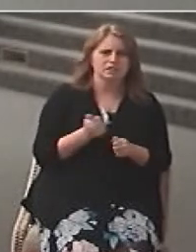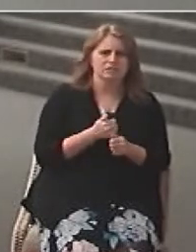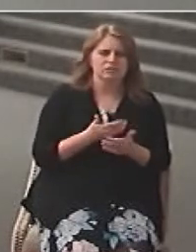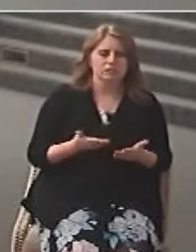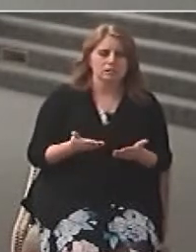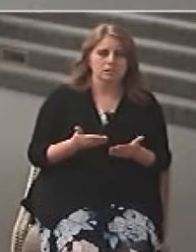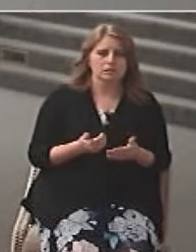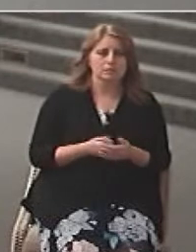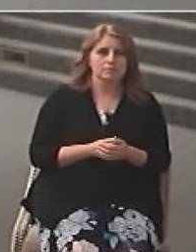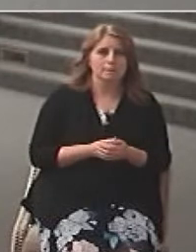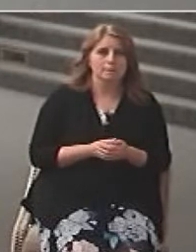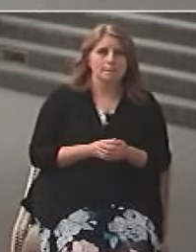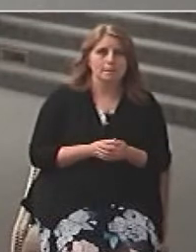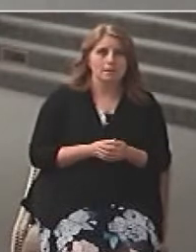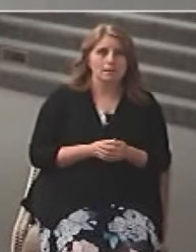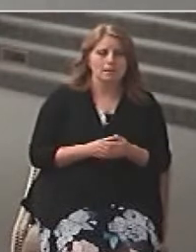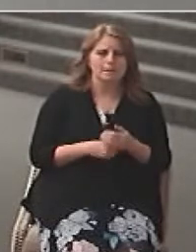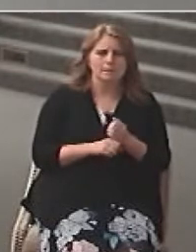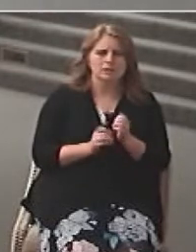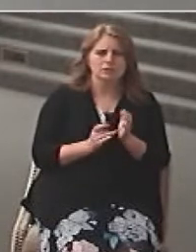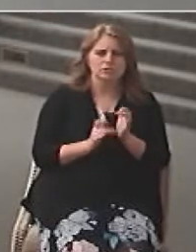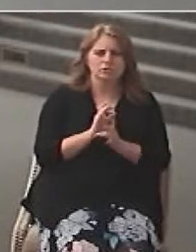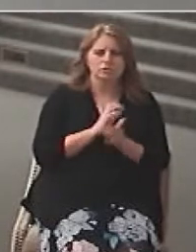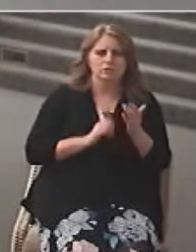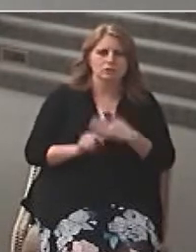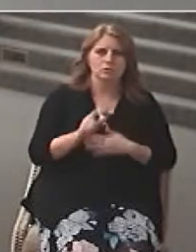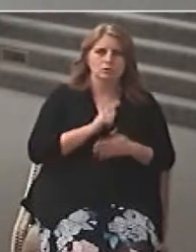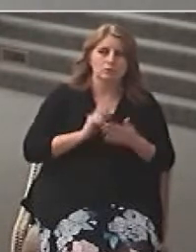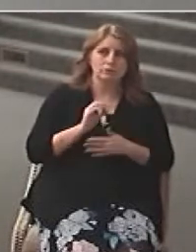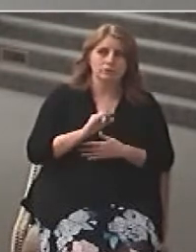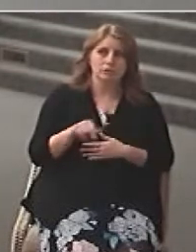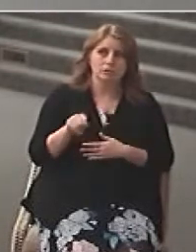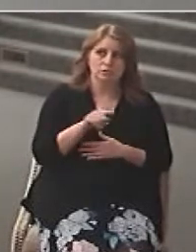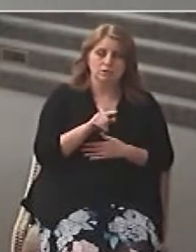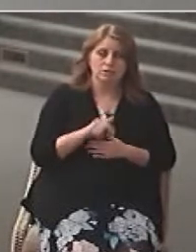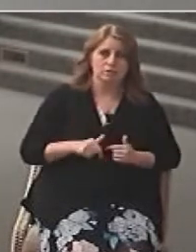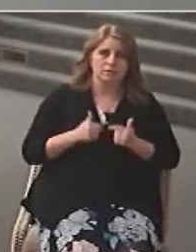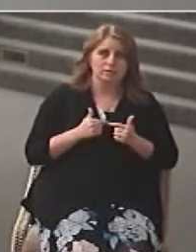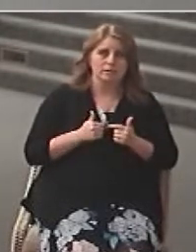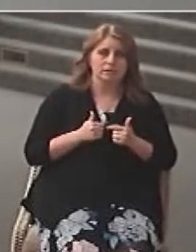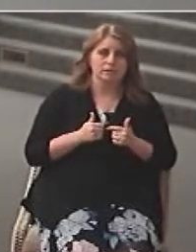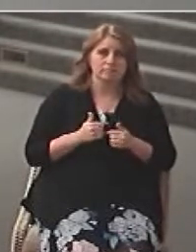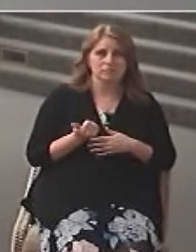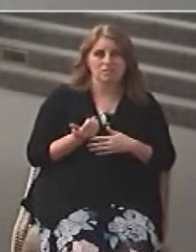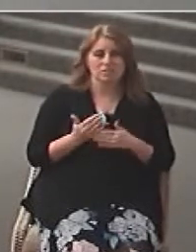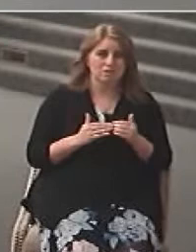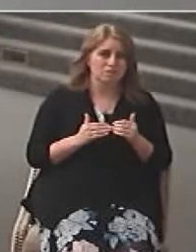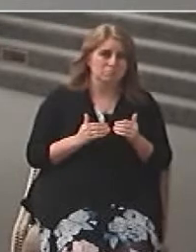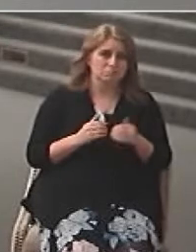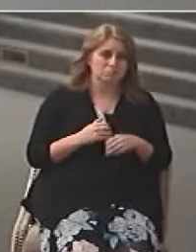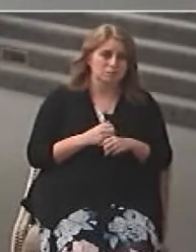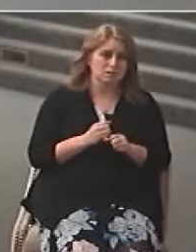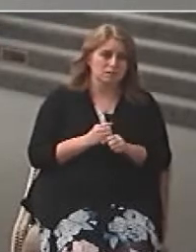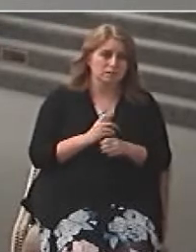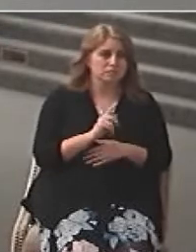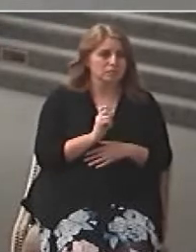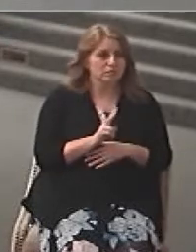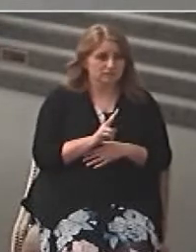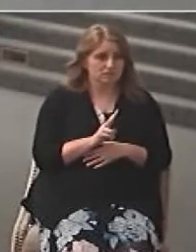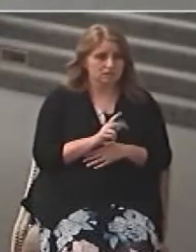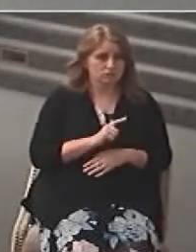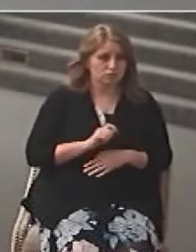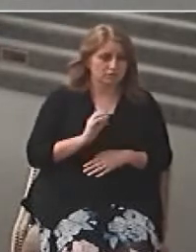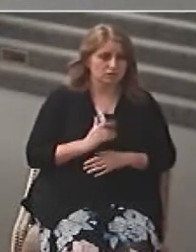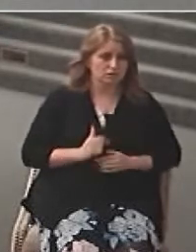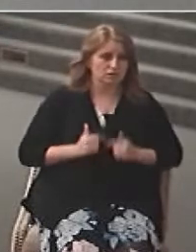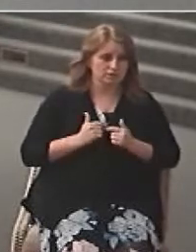Everything. Made Jesus Christ Lord of their life. Instead of making TV the Lord of our